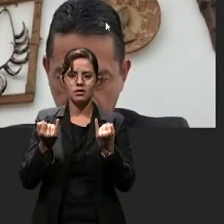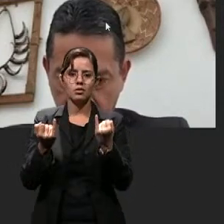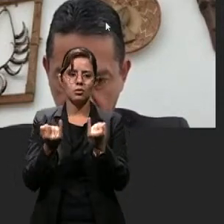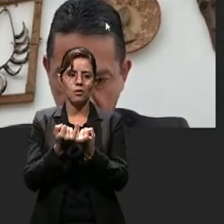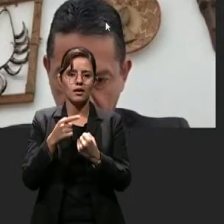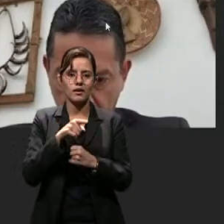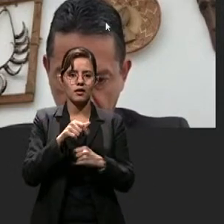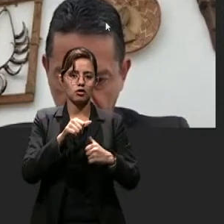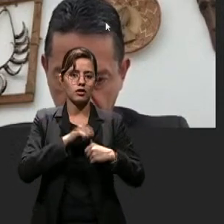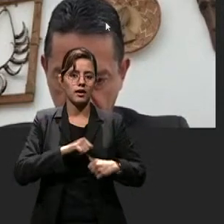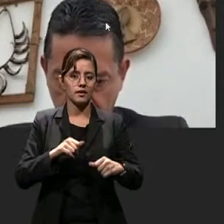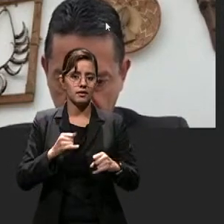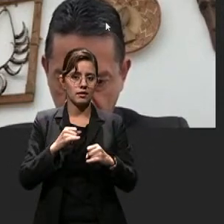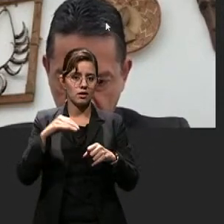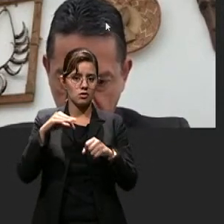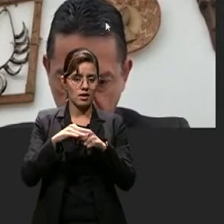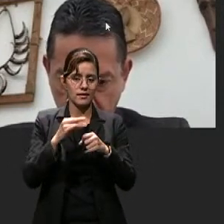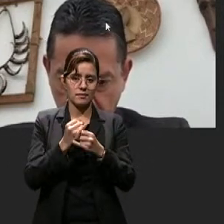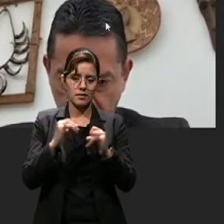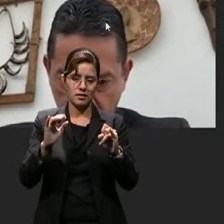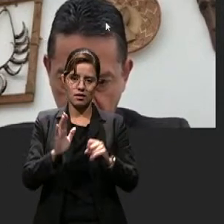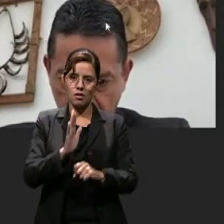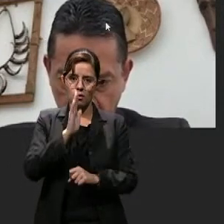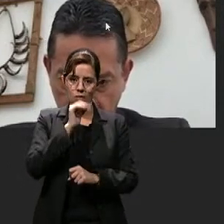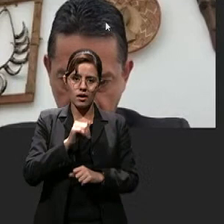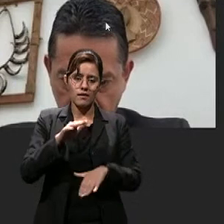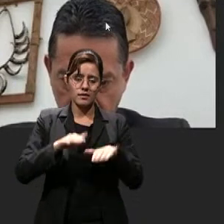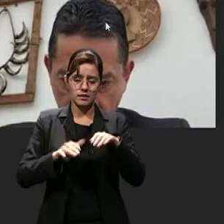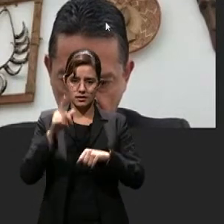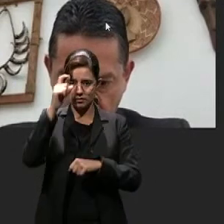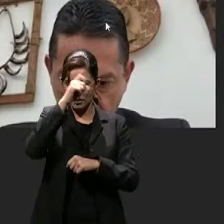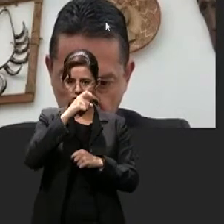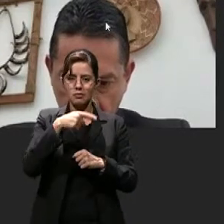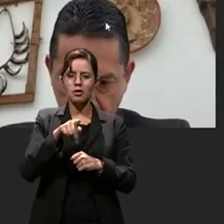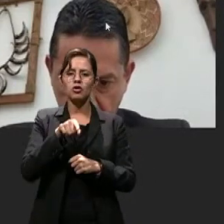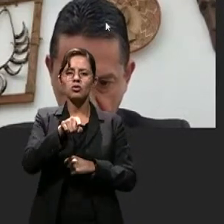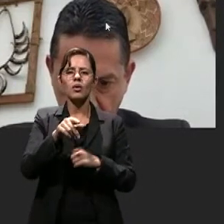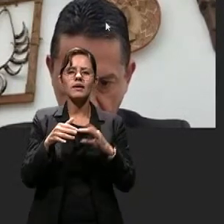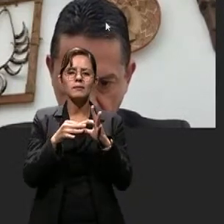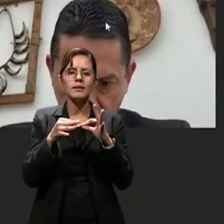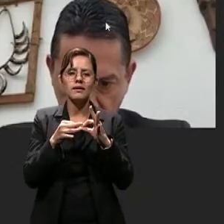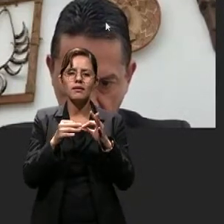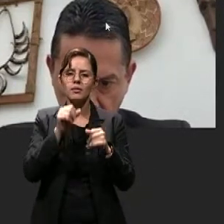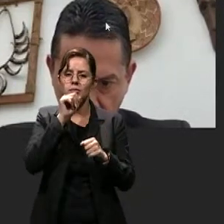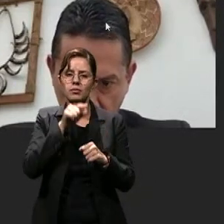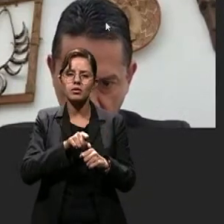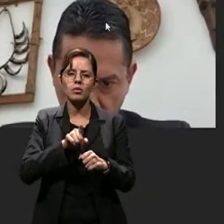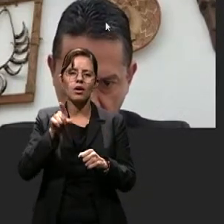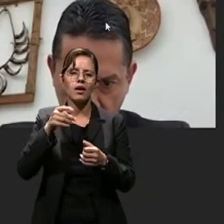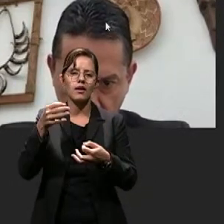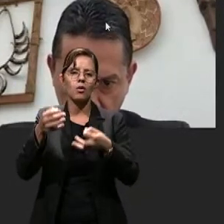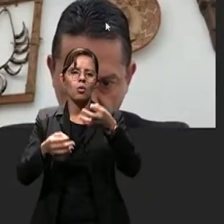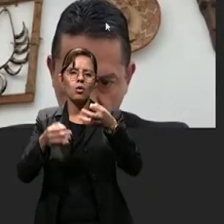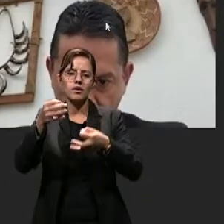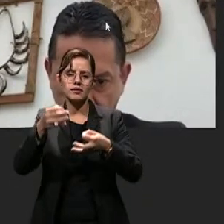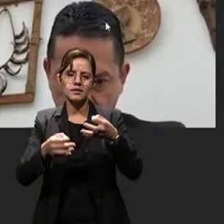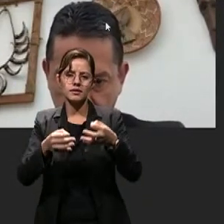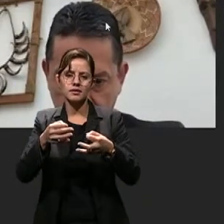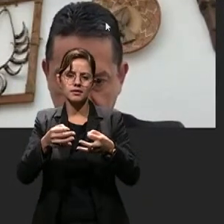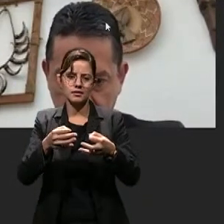an electoral authority. You were mentioning this interaction with judges and with courts.